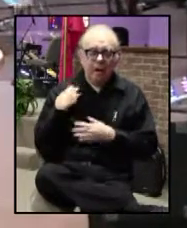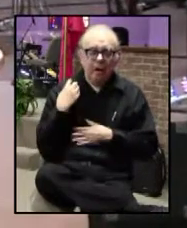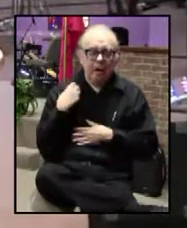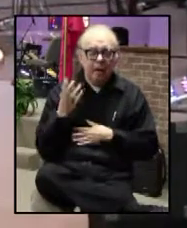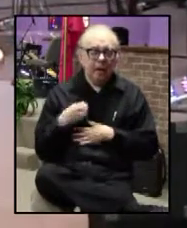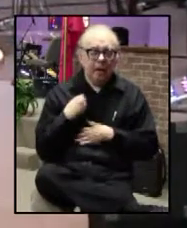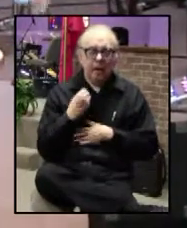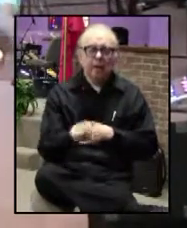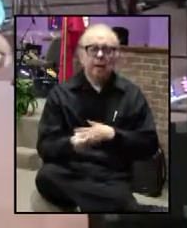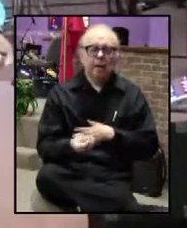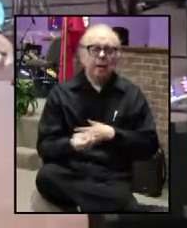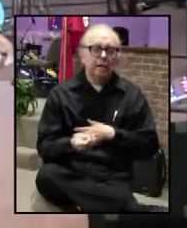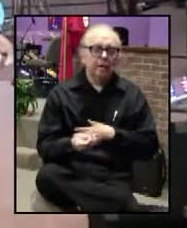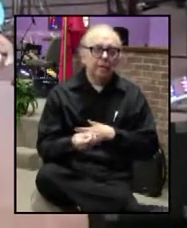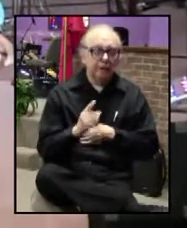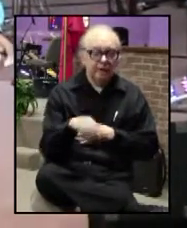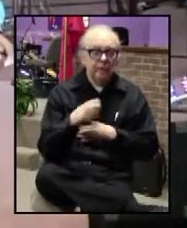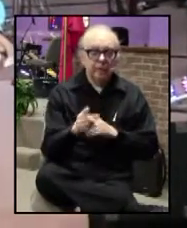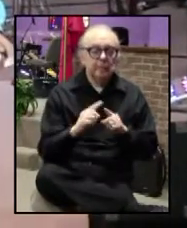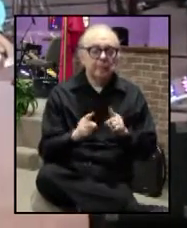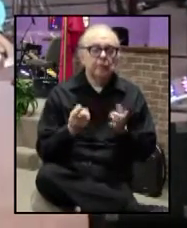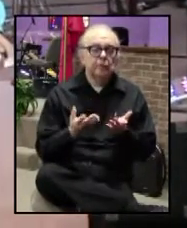give you one, but I was just waiting for you to ask.